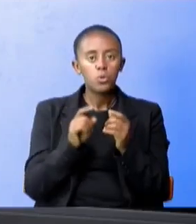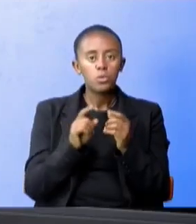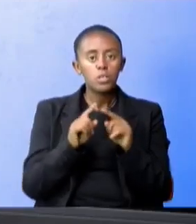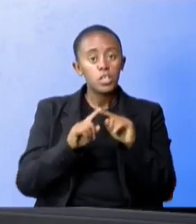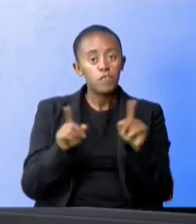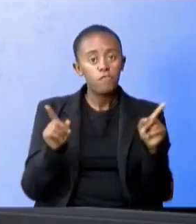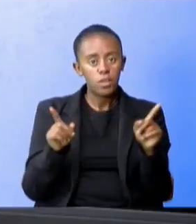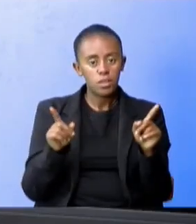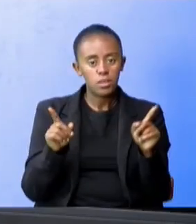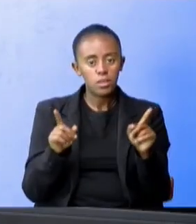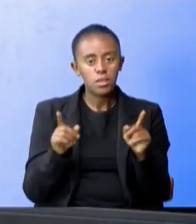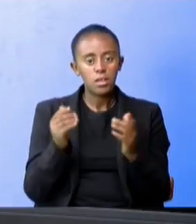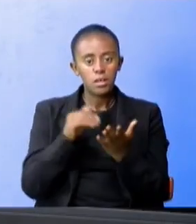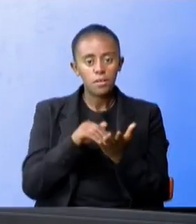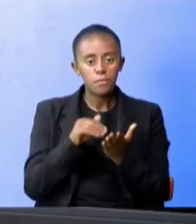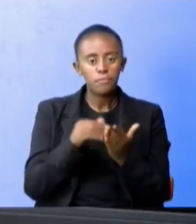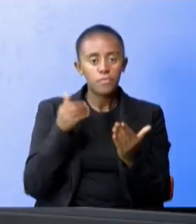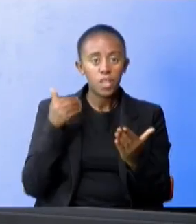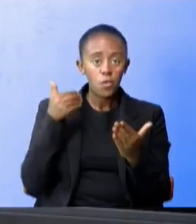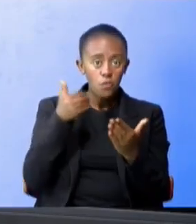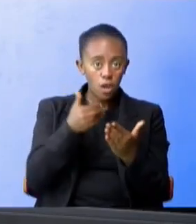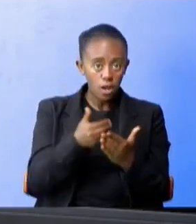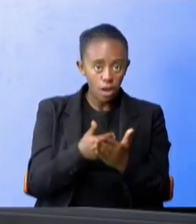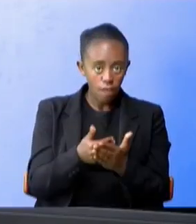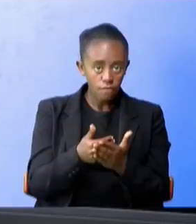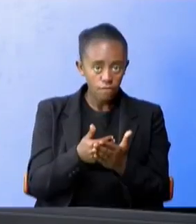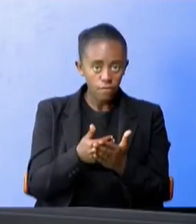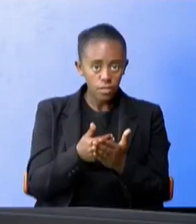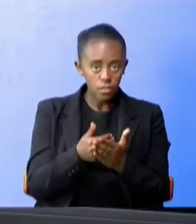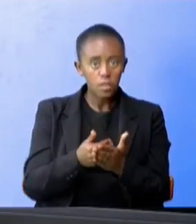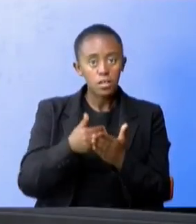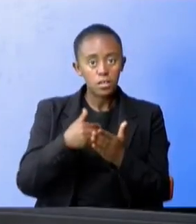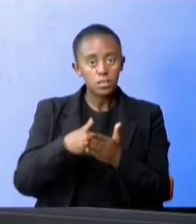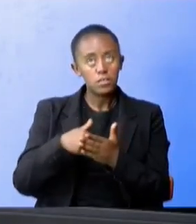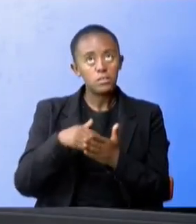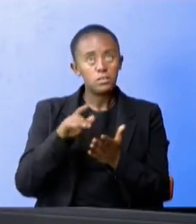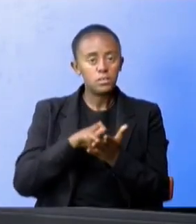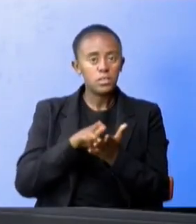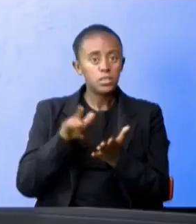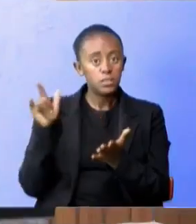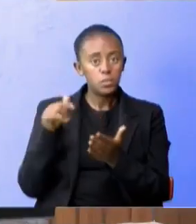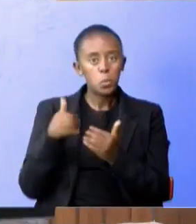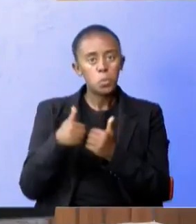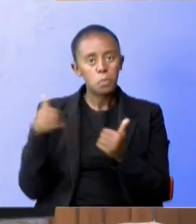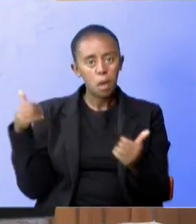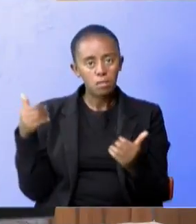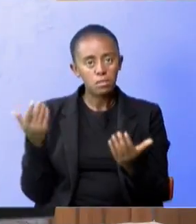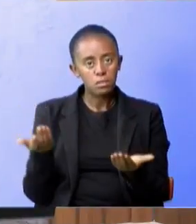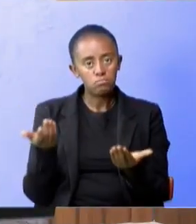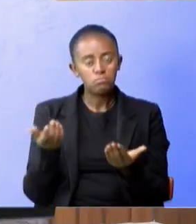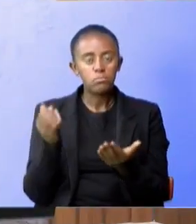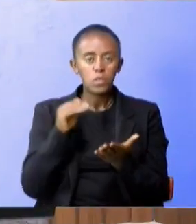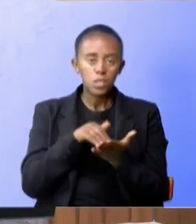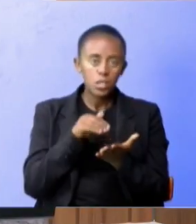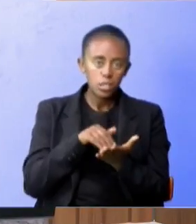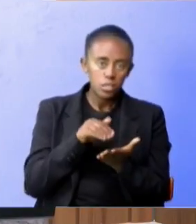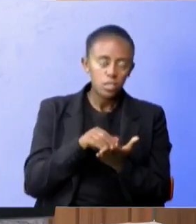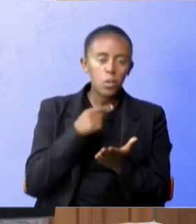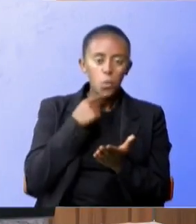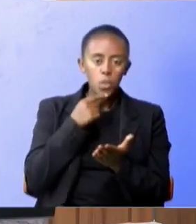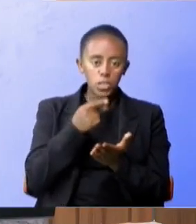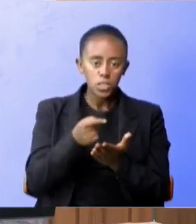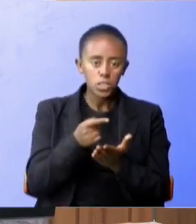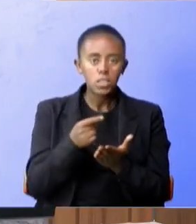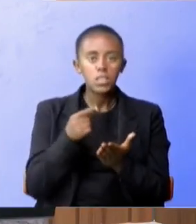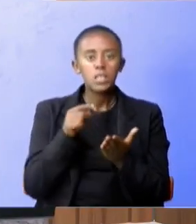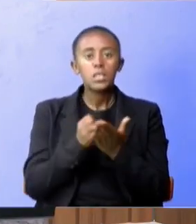is different. Again, if we say I have arrived and he has departed, again, we are saying